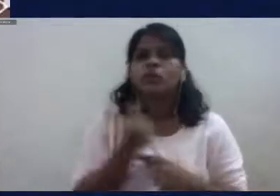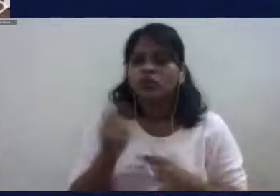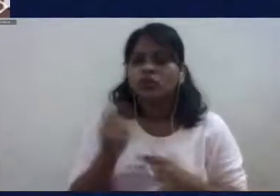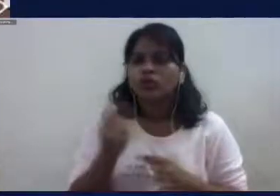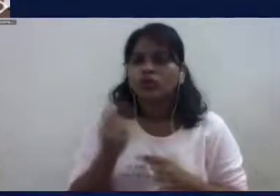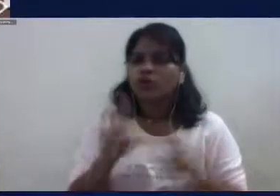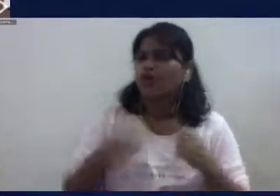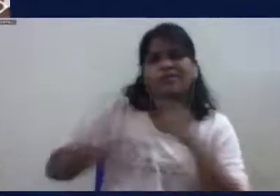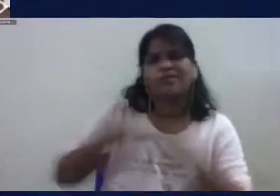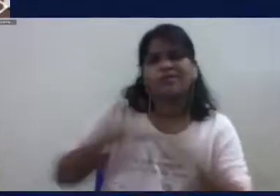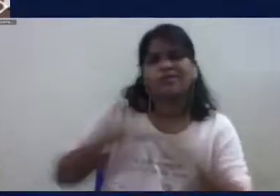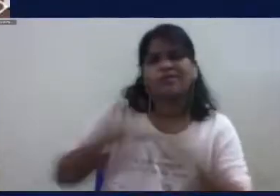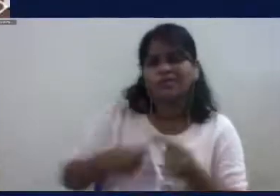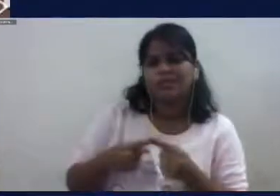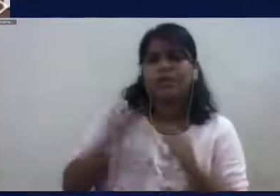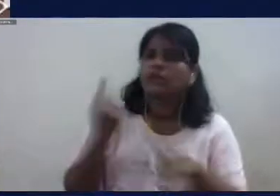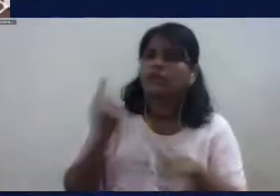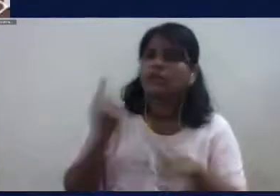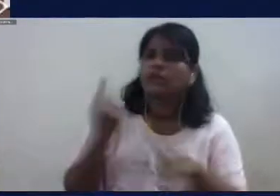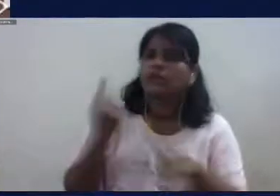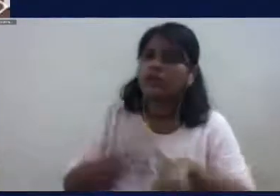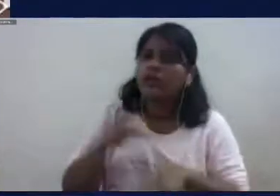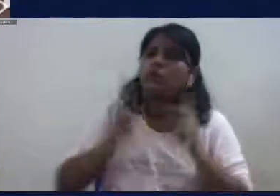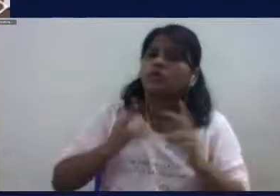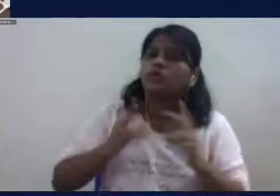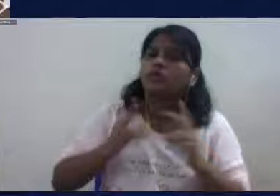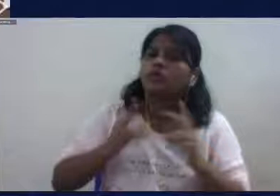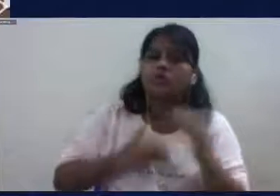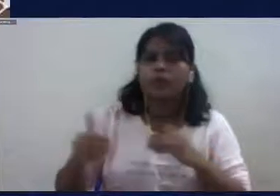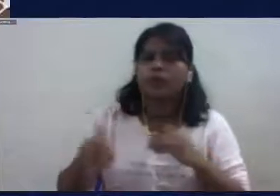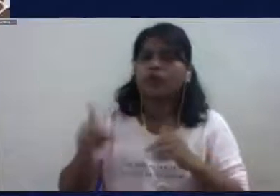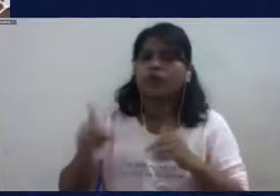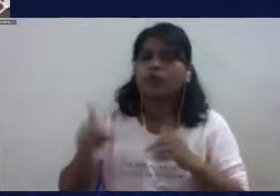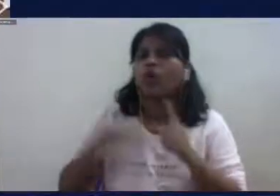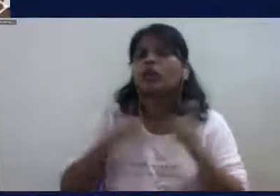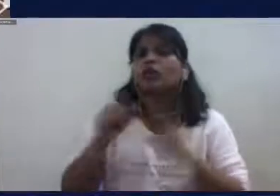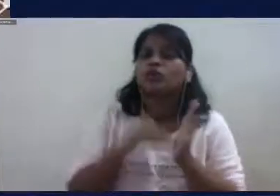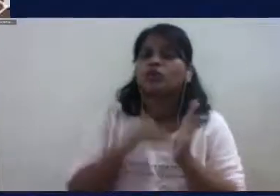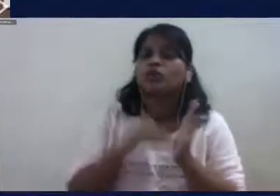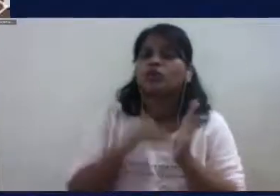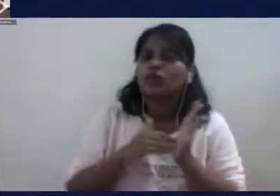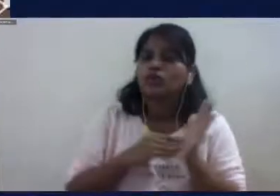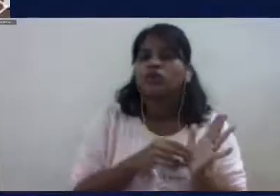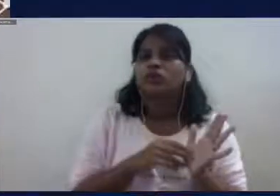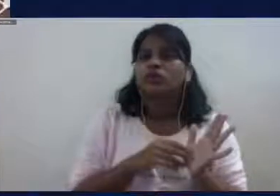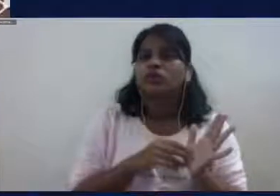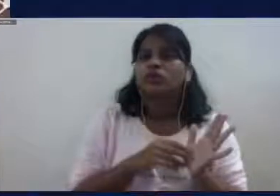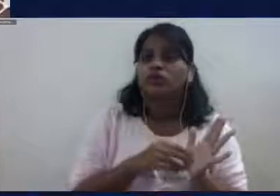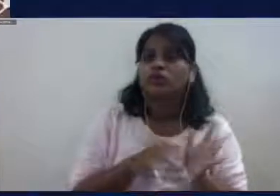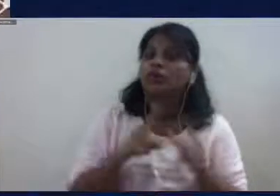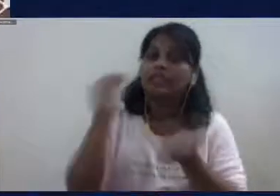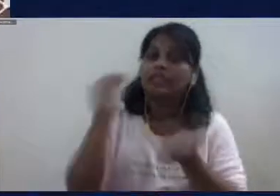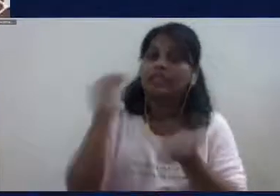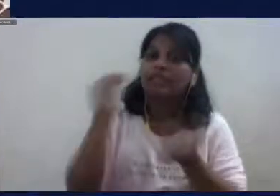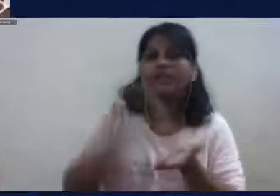frequently, once in a while, and then these are sturdy gear. All you need to do is repair a little bit, and then you can actually use it